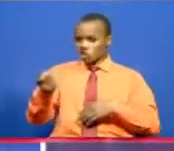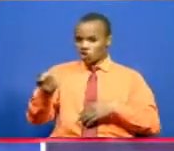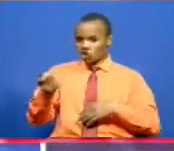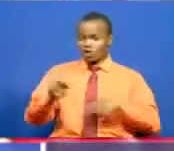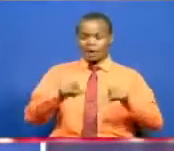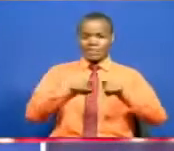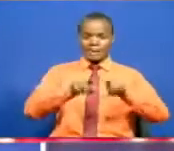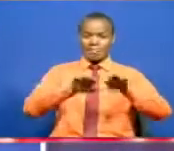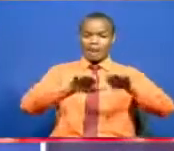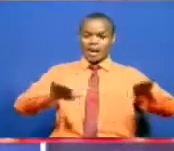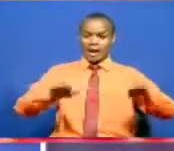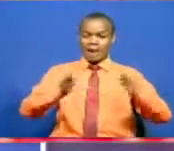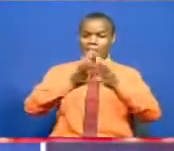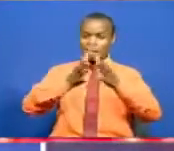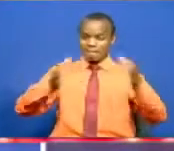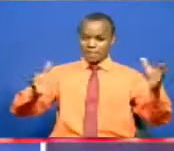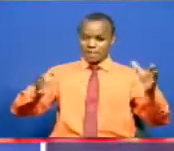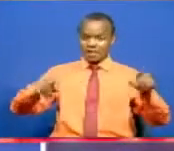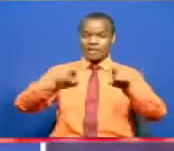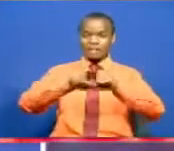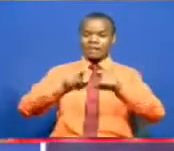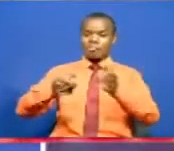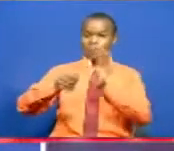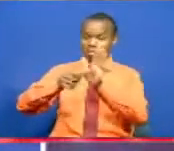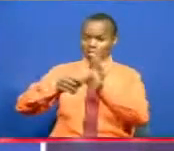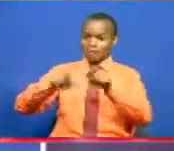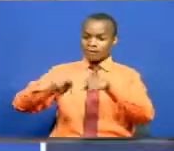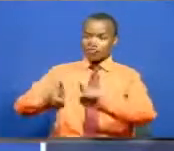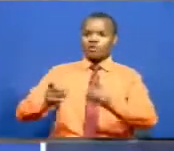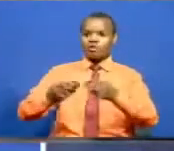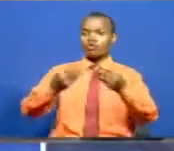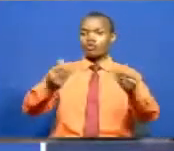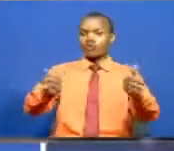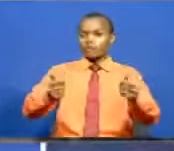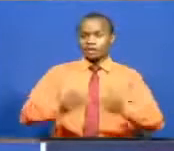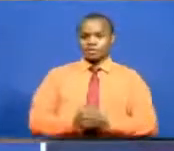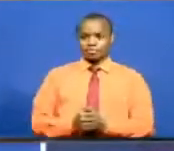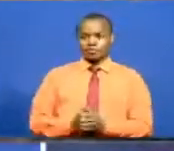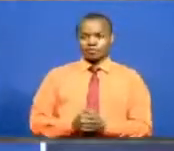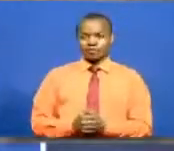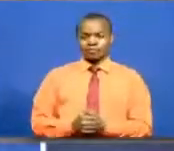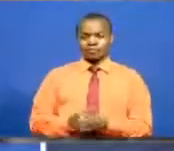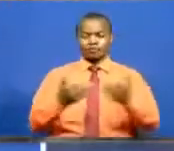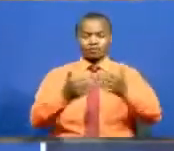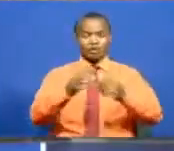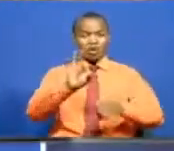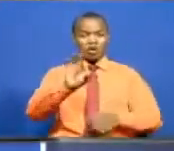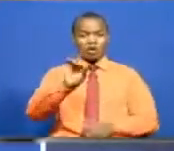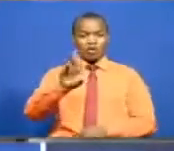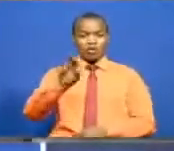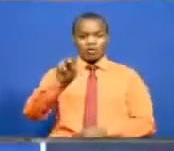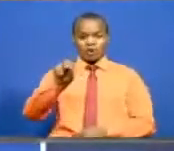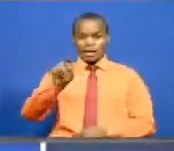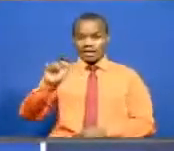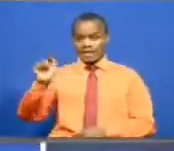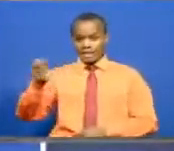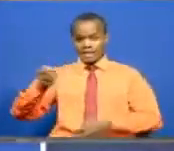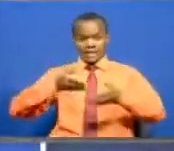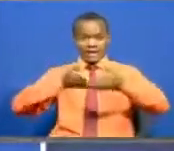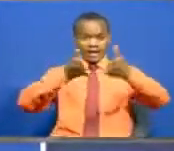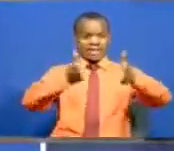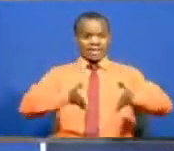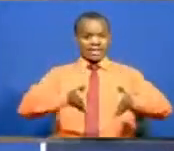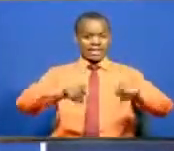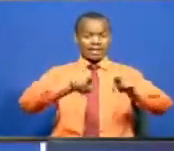wa ardhi maslahi yao pia yangaliwe. Separately, Ford Kenya Party leader Moses Wetangula has